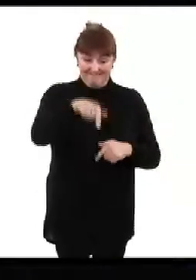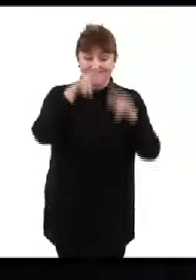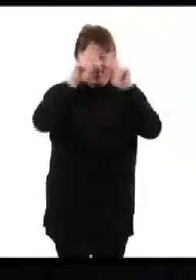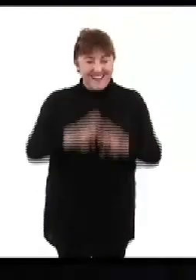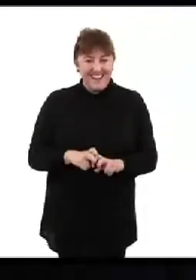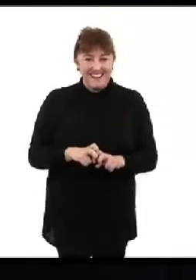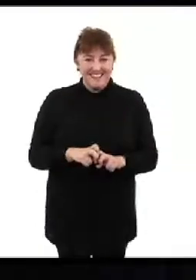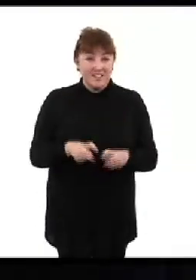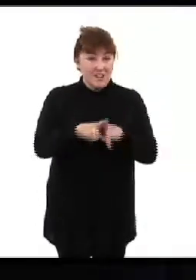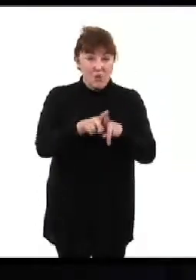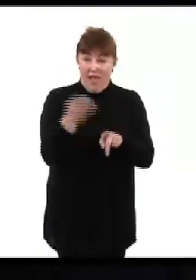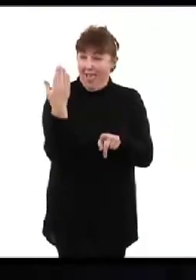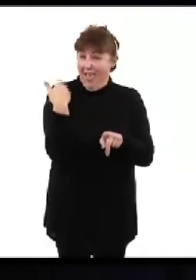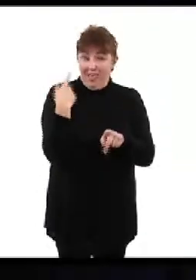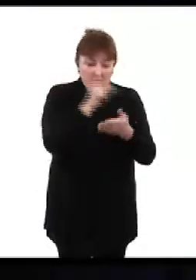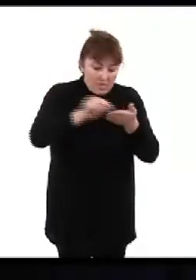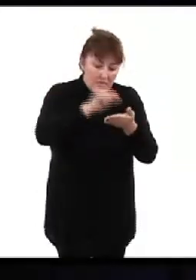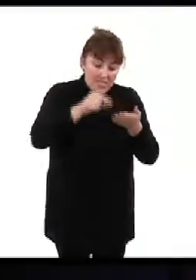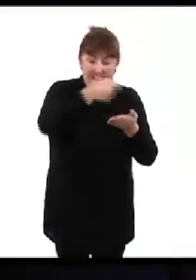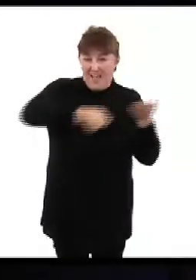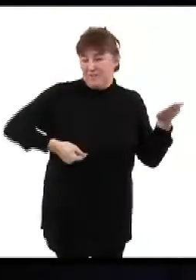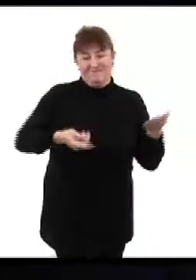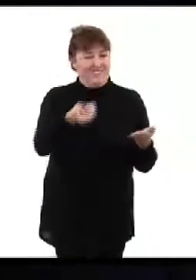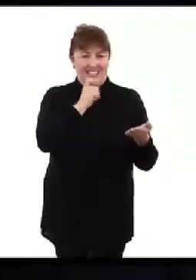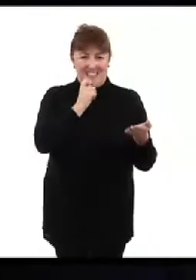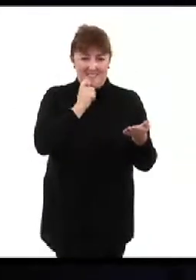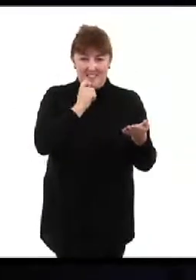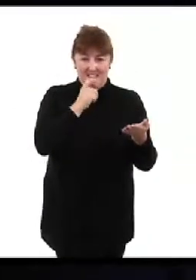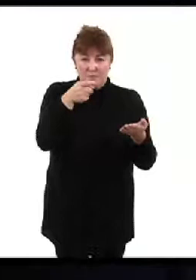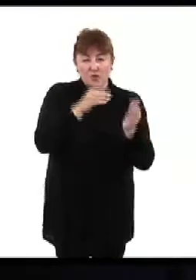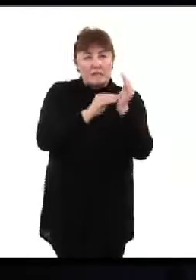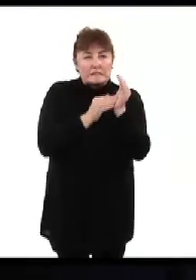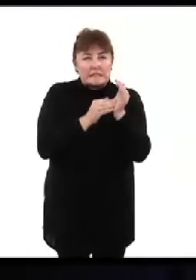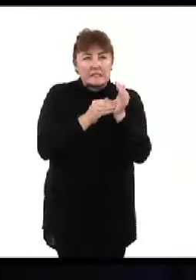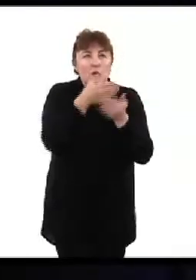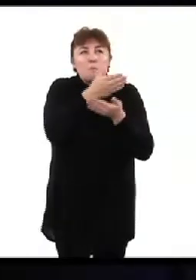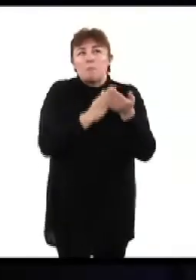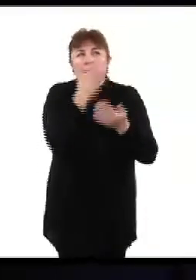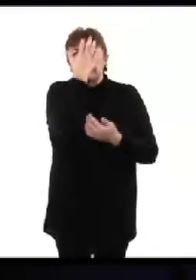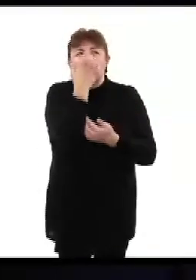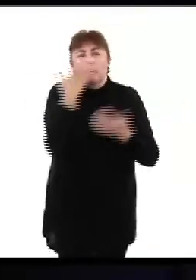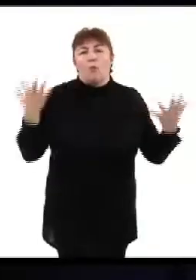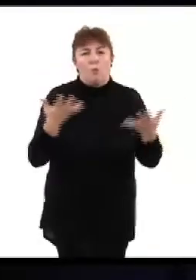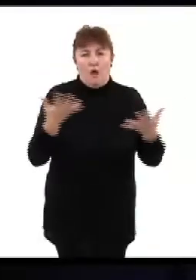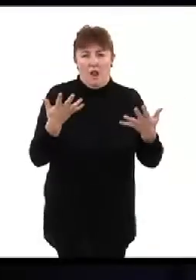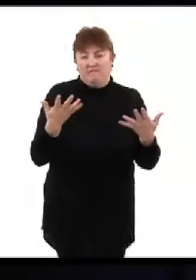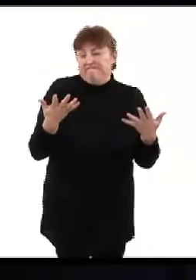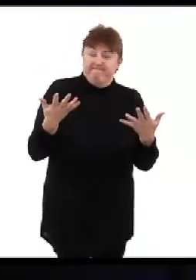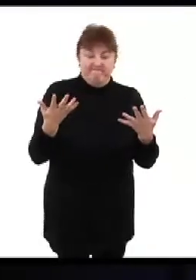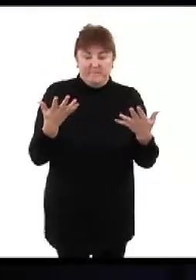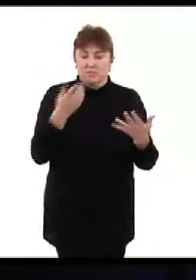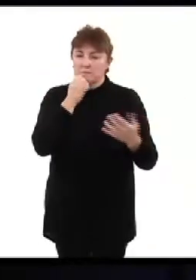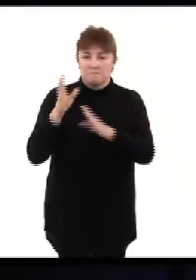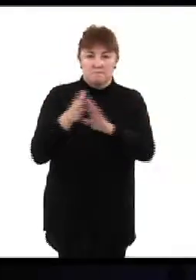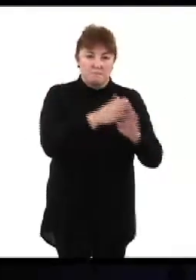get that from the diary study because it's hard to record what part of the sign you remembered. So we used this elicitation